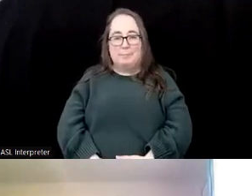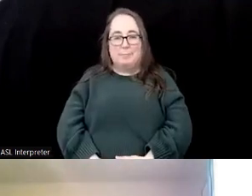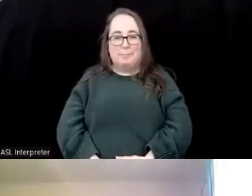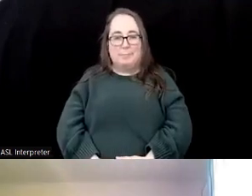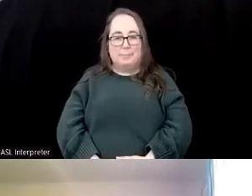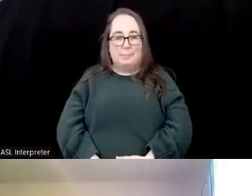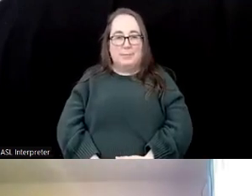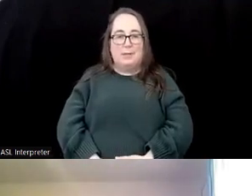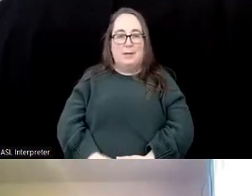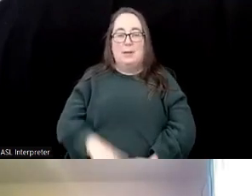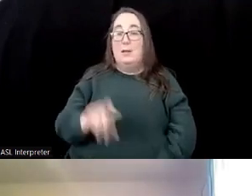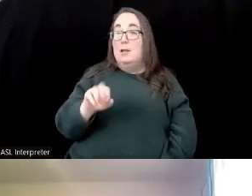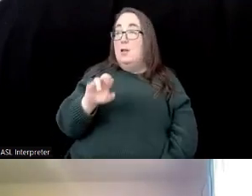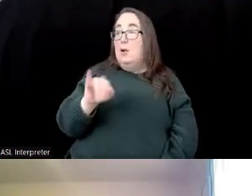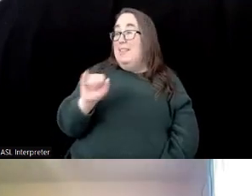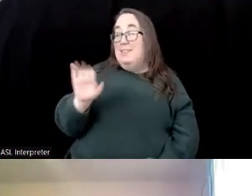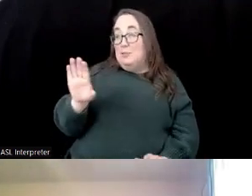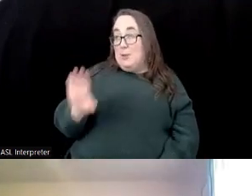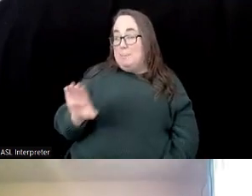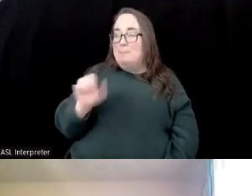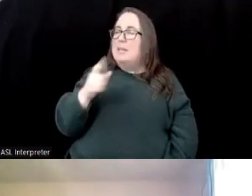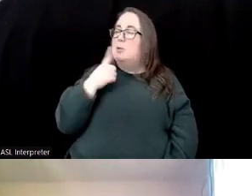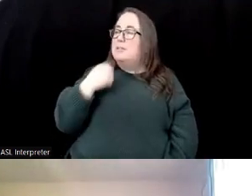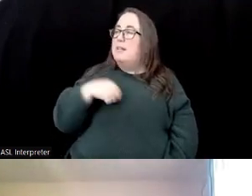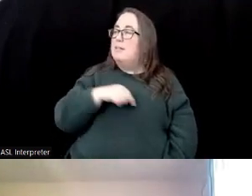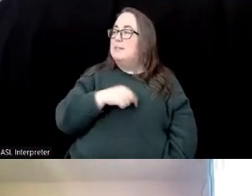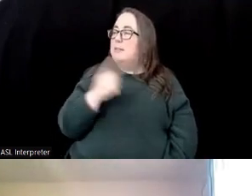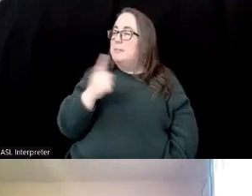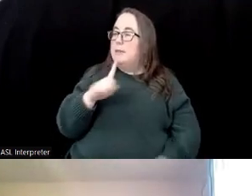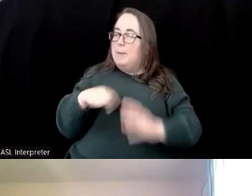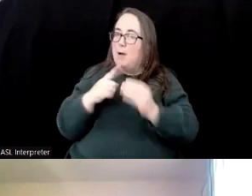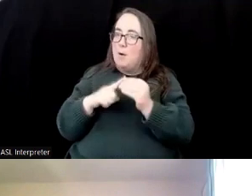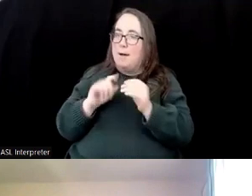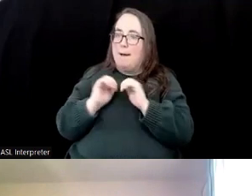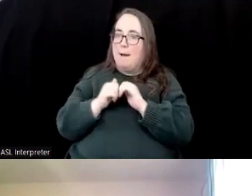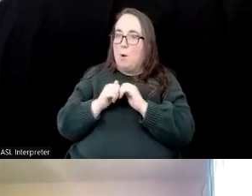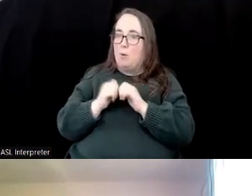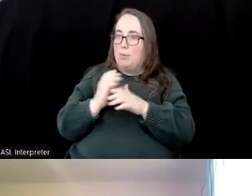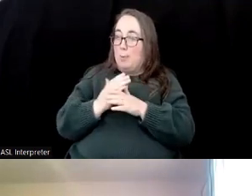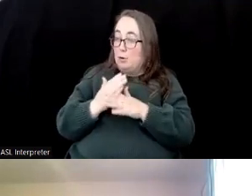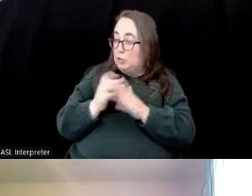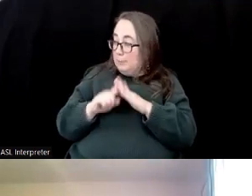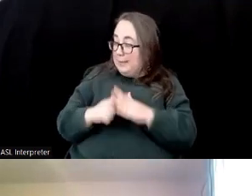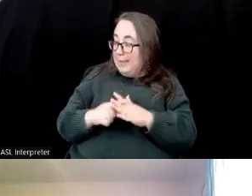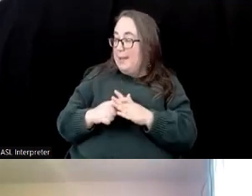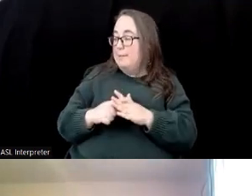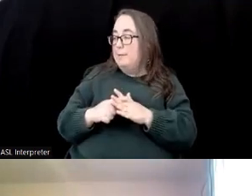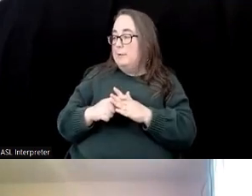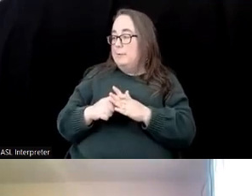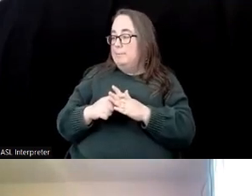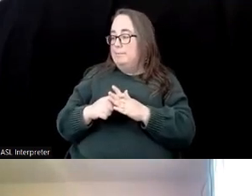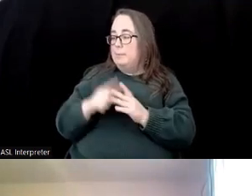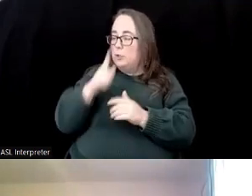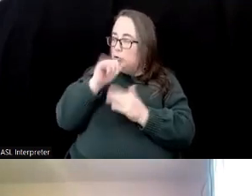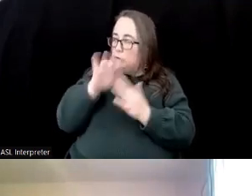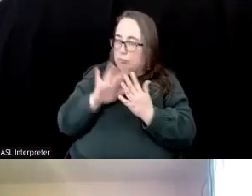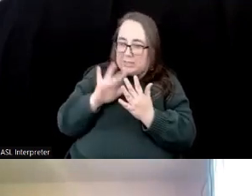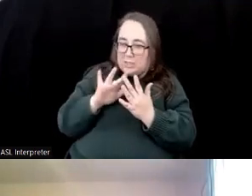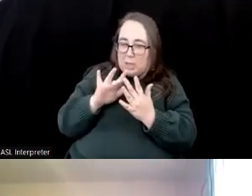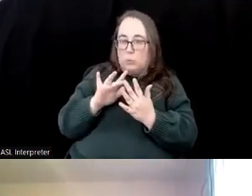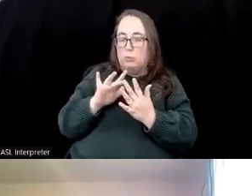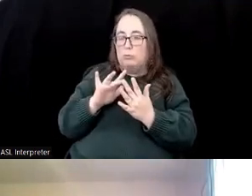That's terrific. Well, can you tell us something about how the partnership began, who you reached out